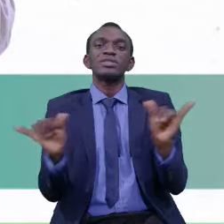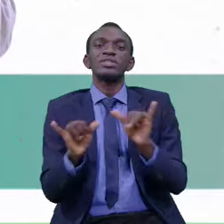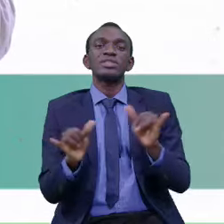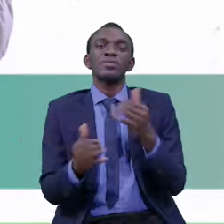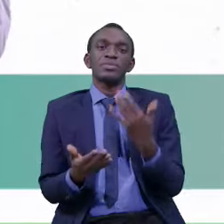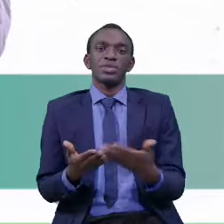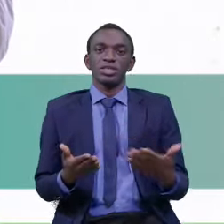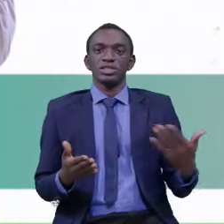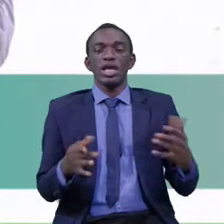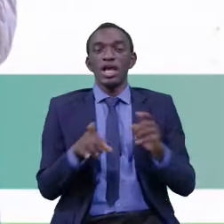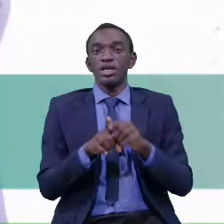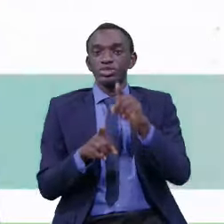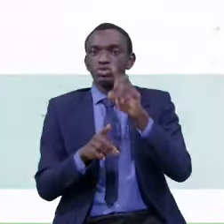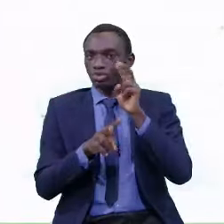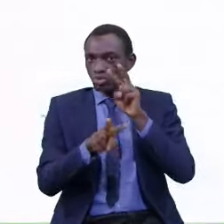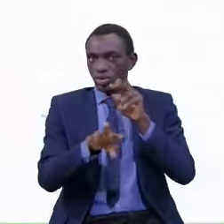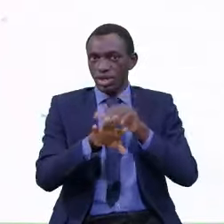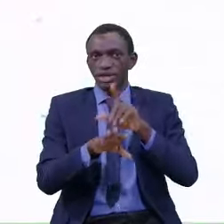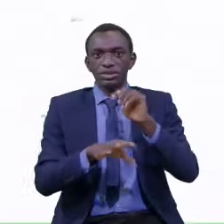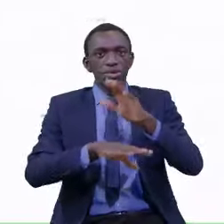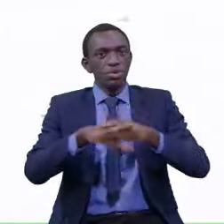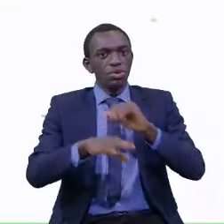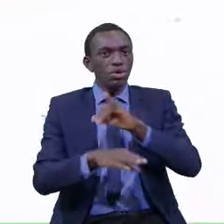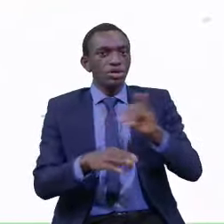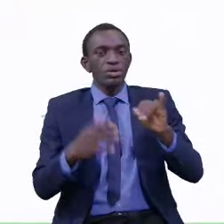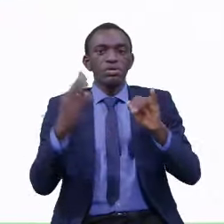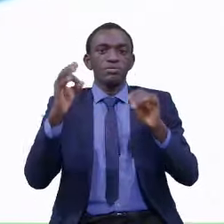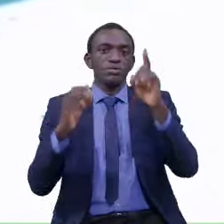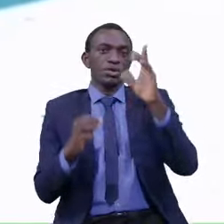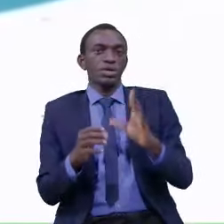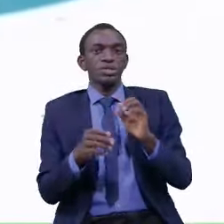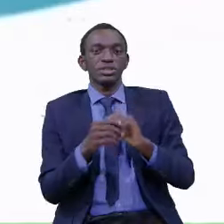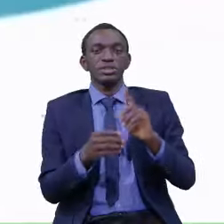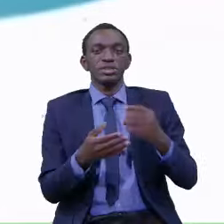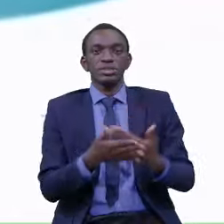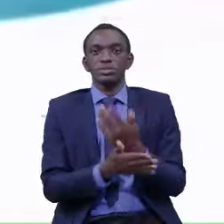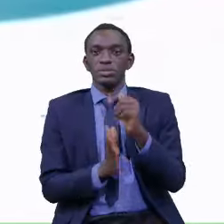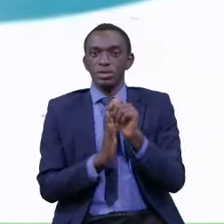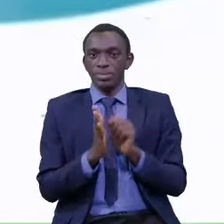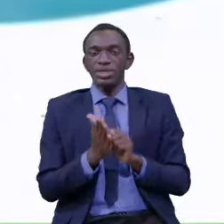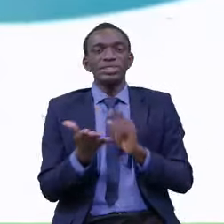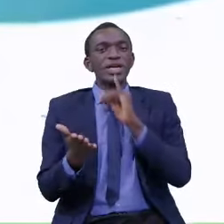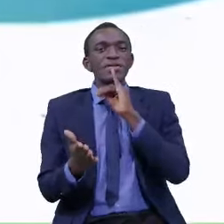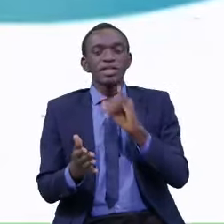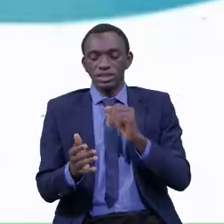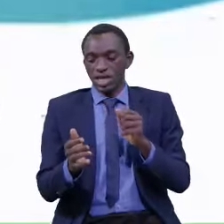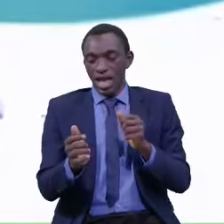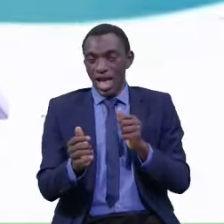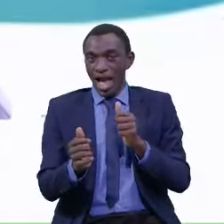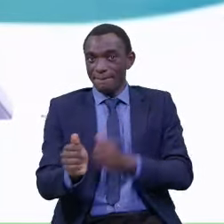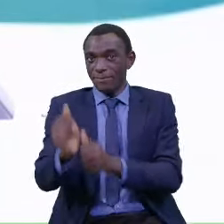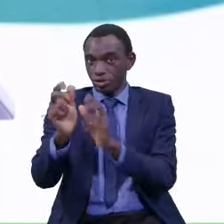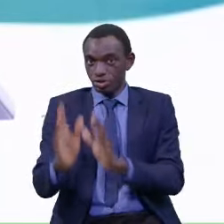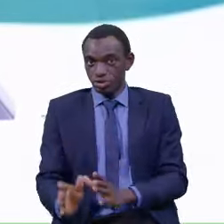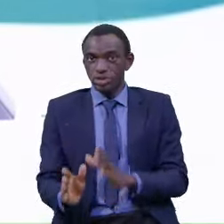the calling of God in the New Testament. There's an apostle, he has appropriate gifts. There's a